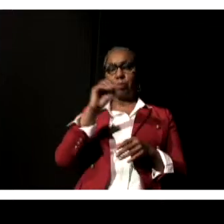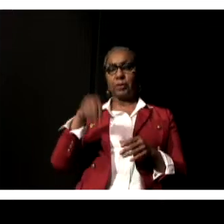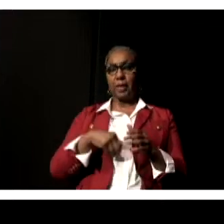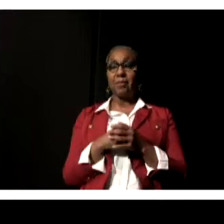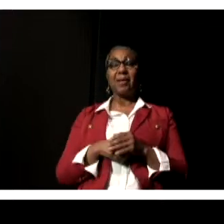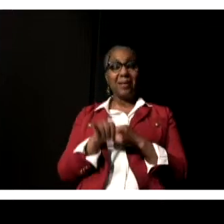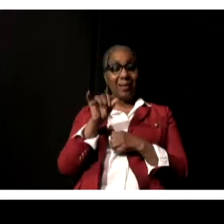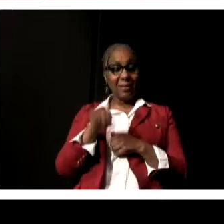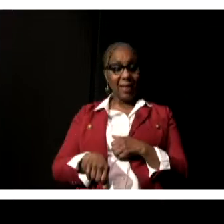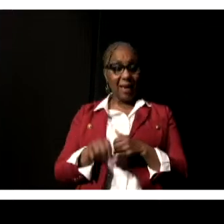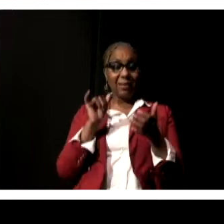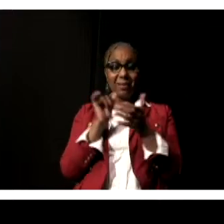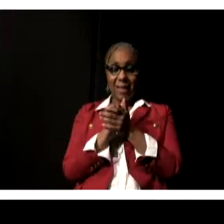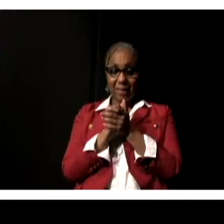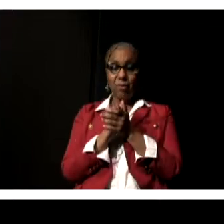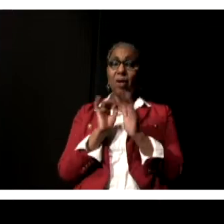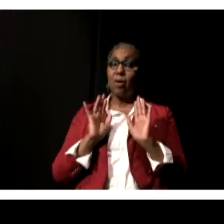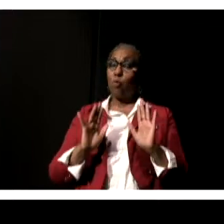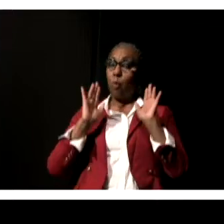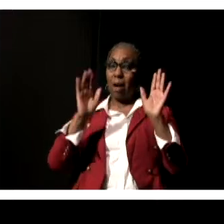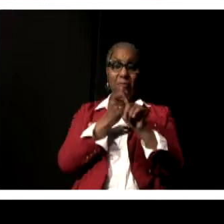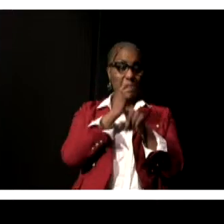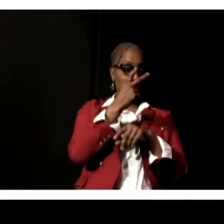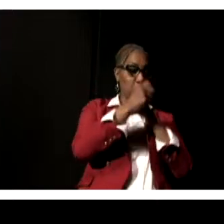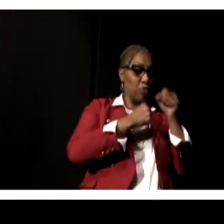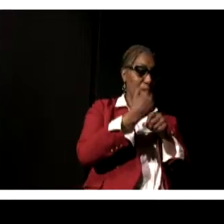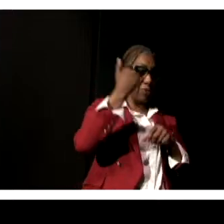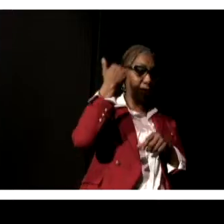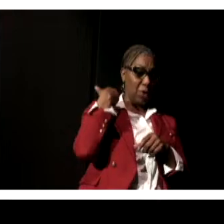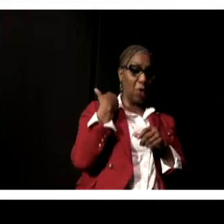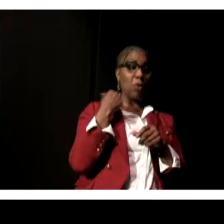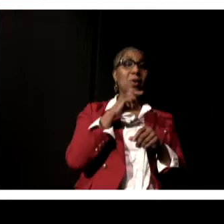Yes, that's a remarkable turnaround from 2 years ago,